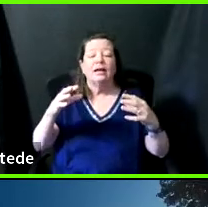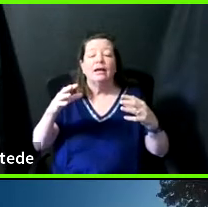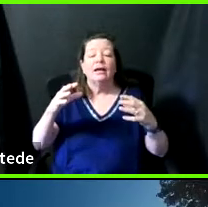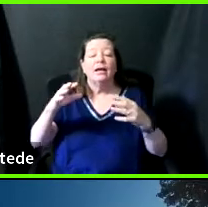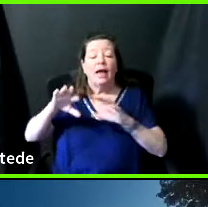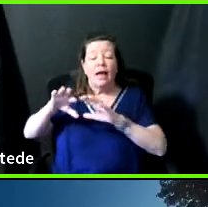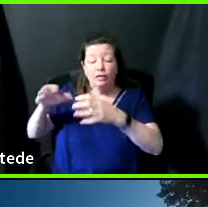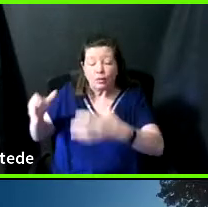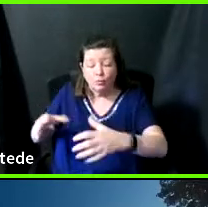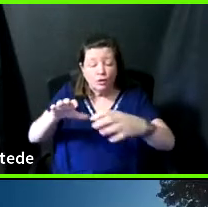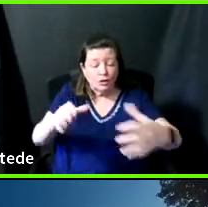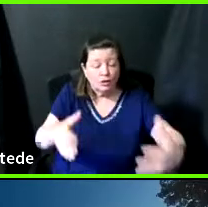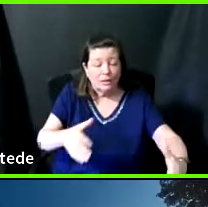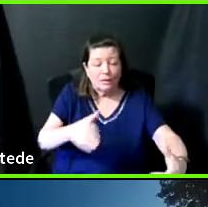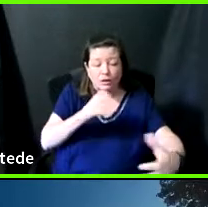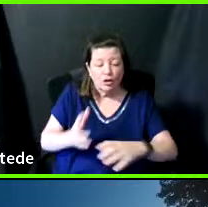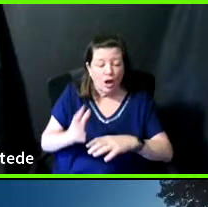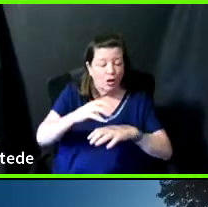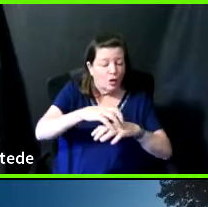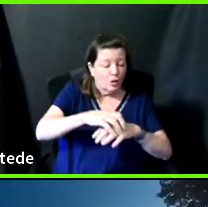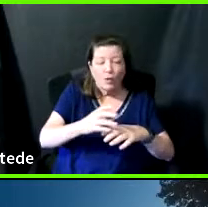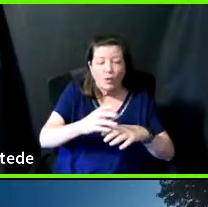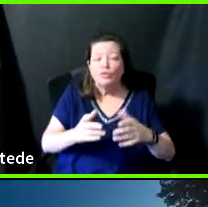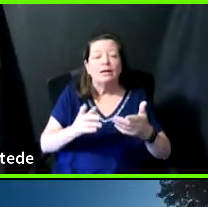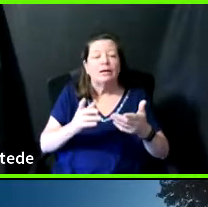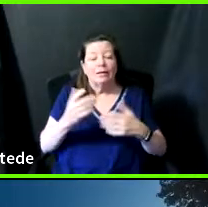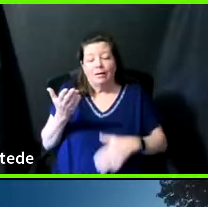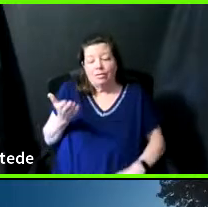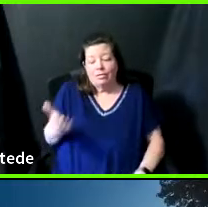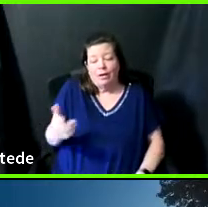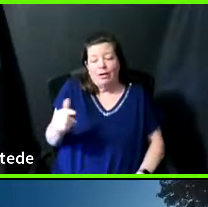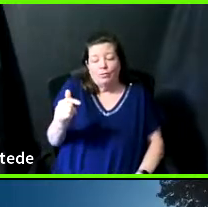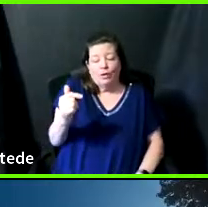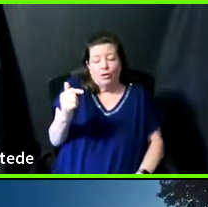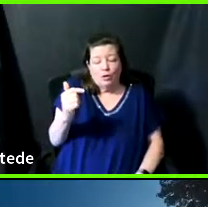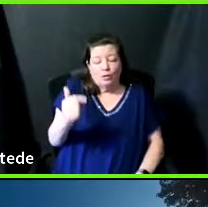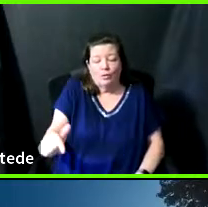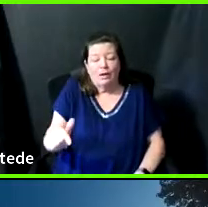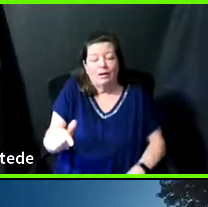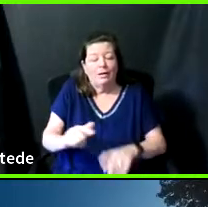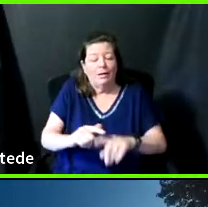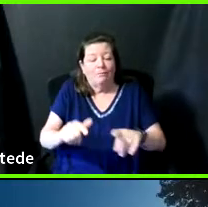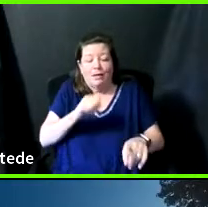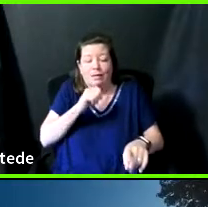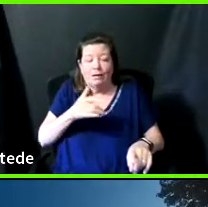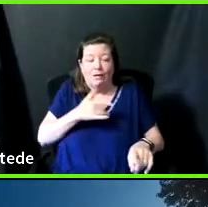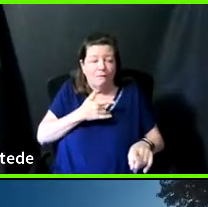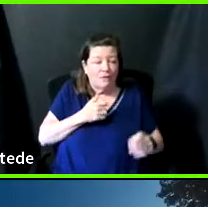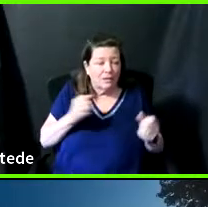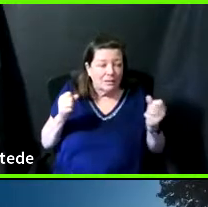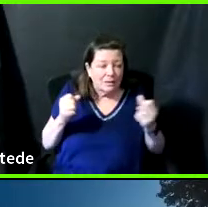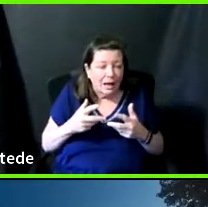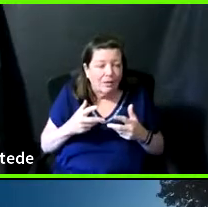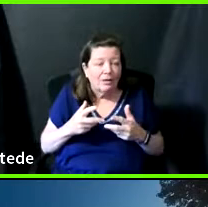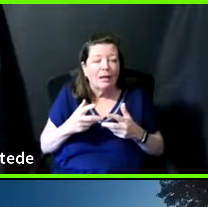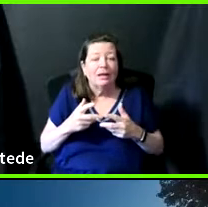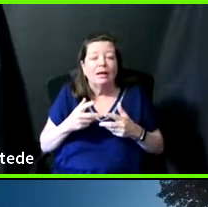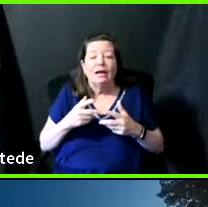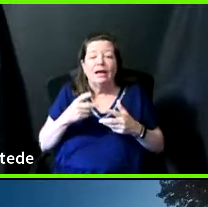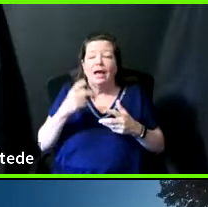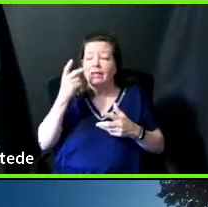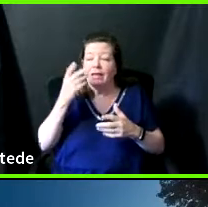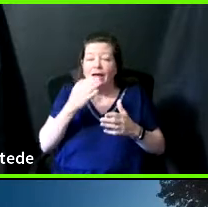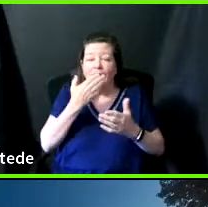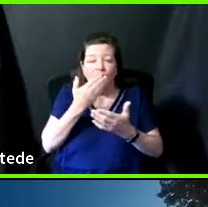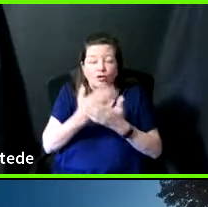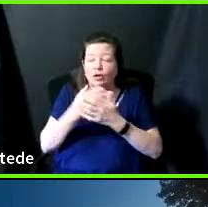are not encroaching. They're there, they're green, but they don't feel scary, and it's line of sight. So a